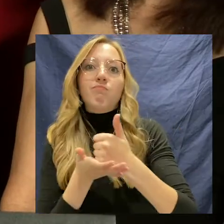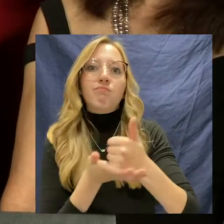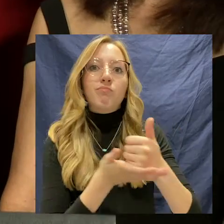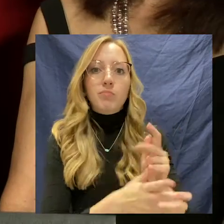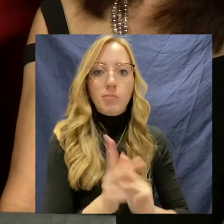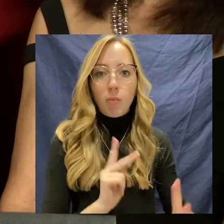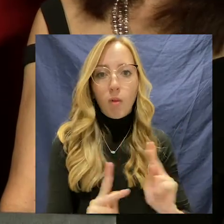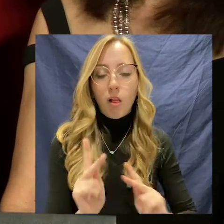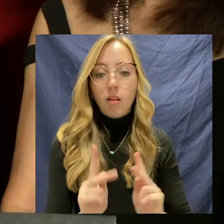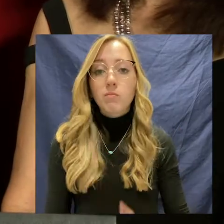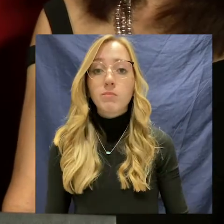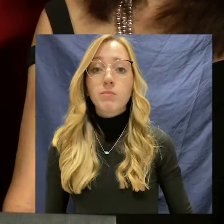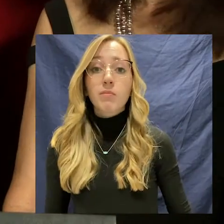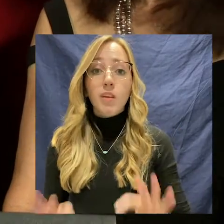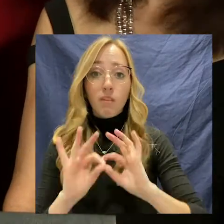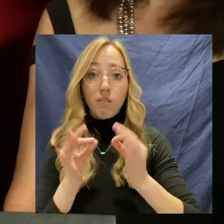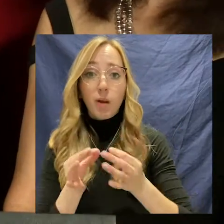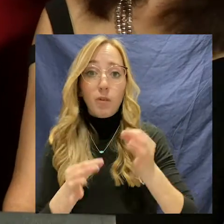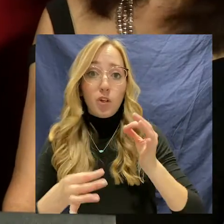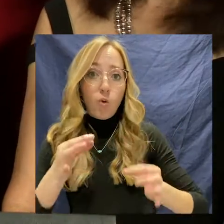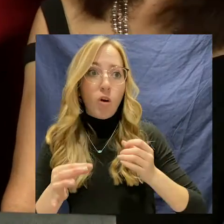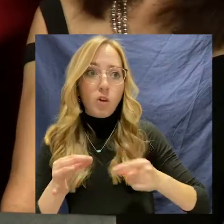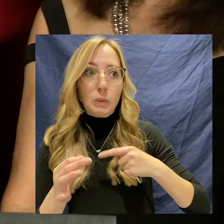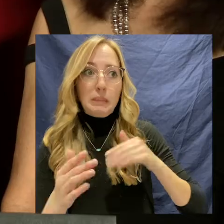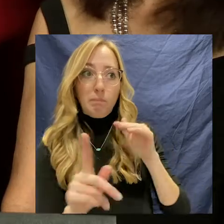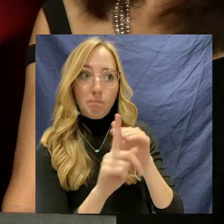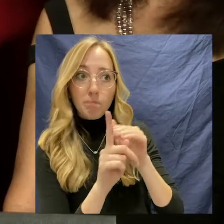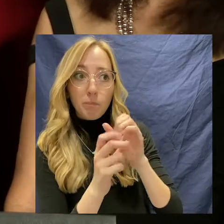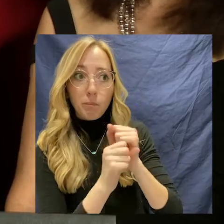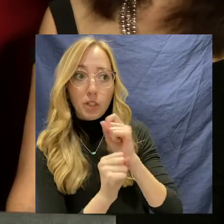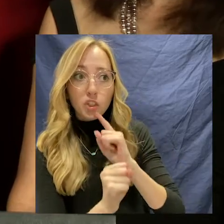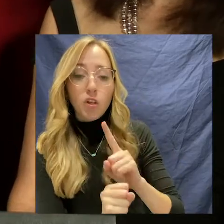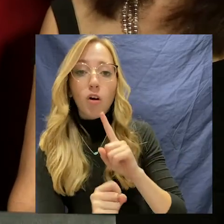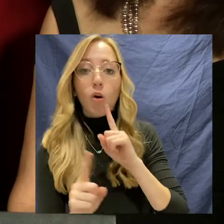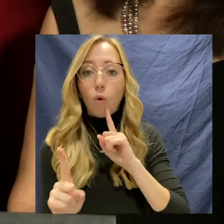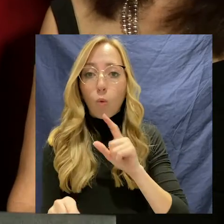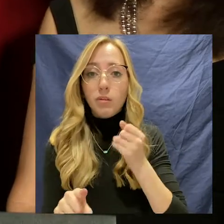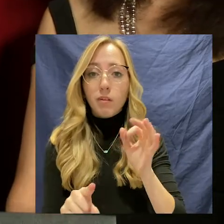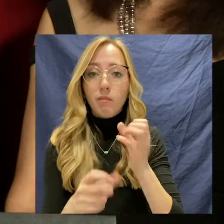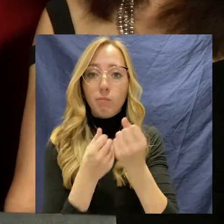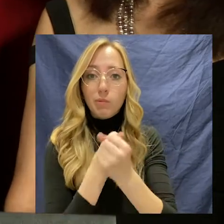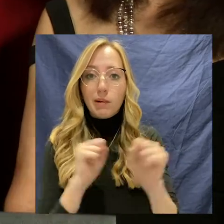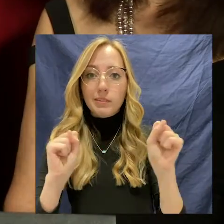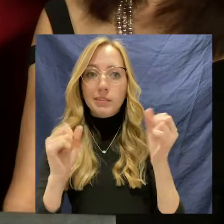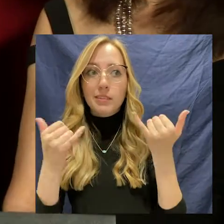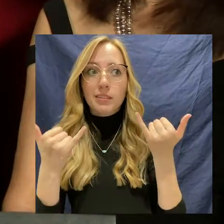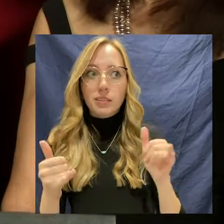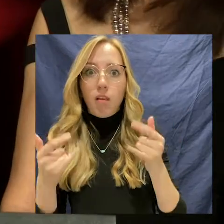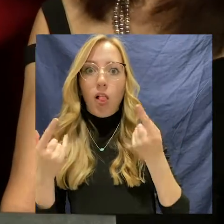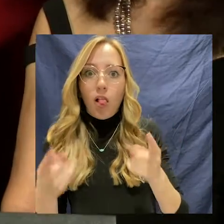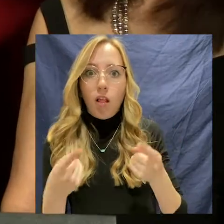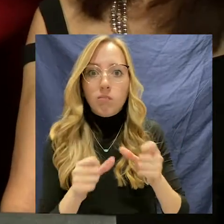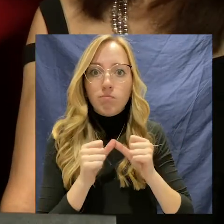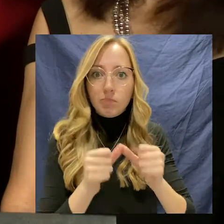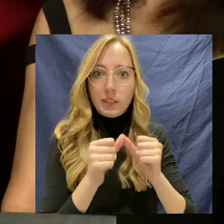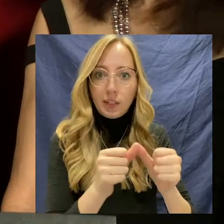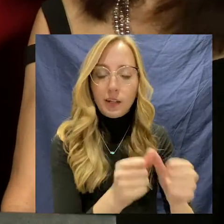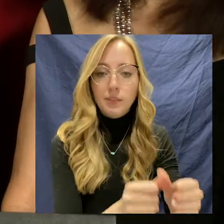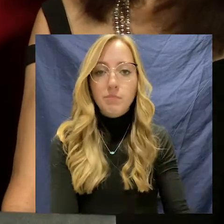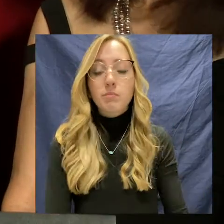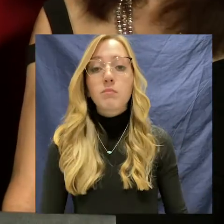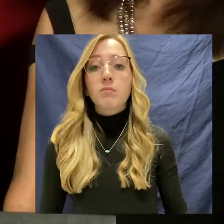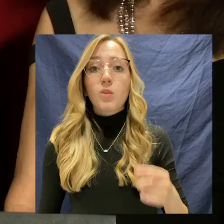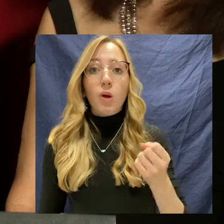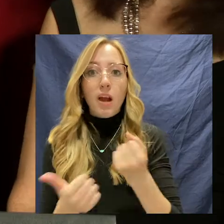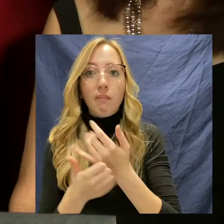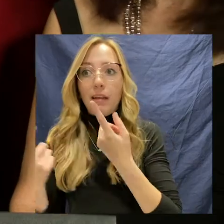with family court to ensure that orders of protection could still be maintained. This happened within 2 weeks of the